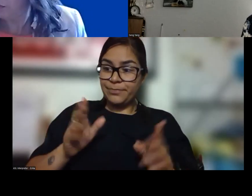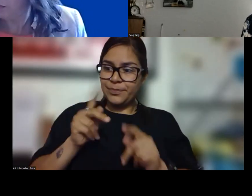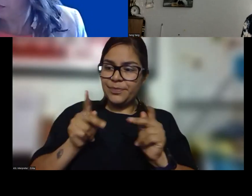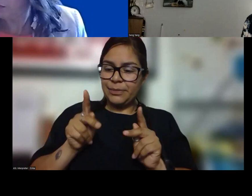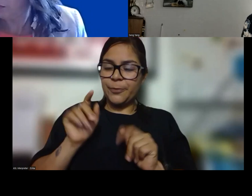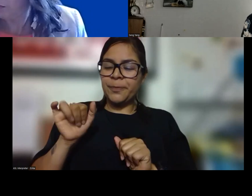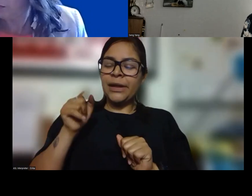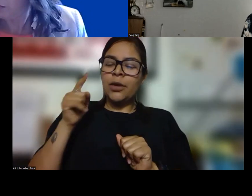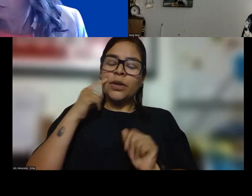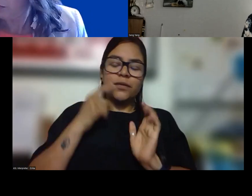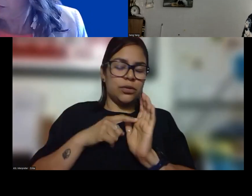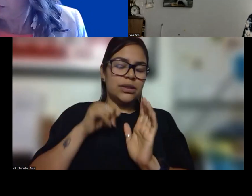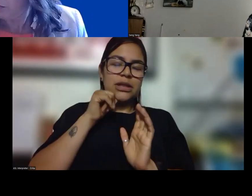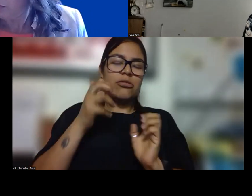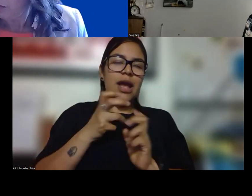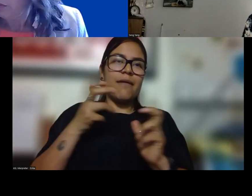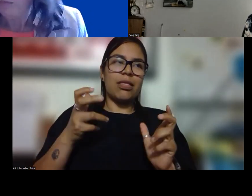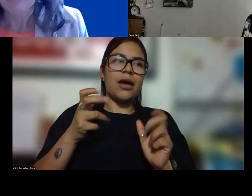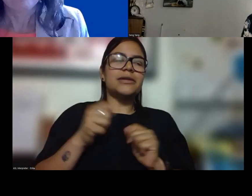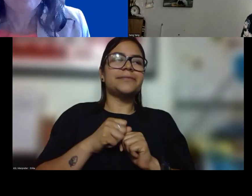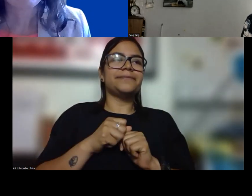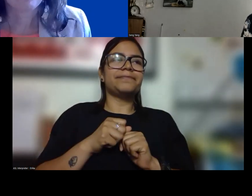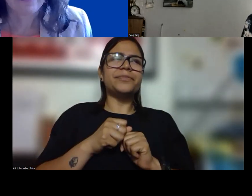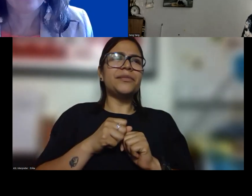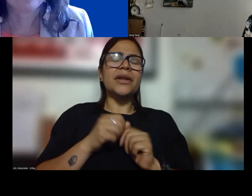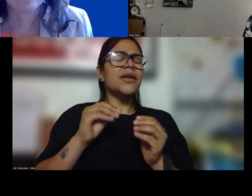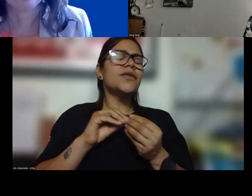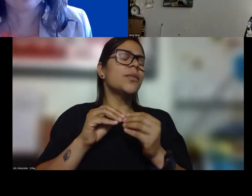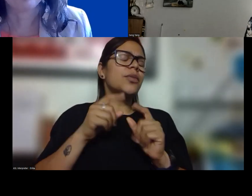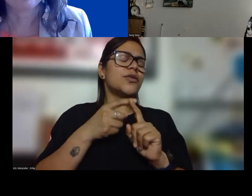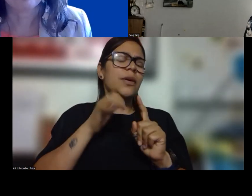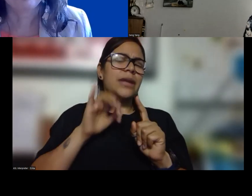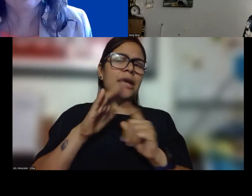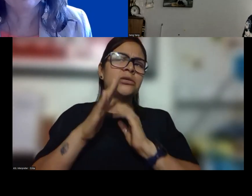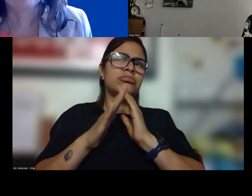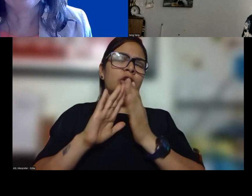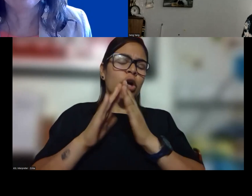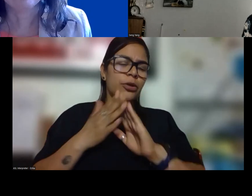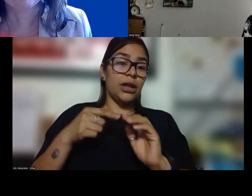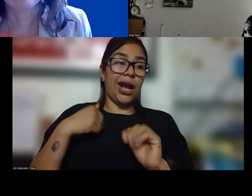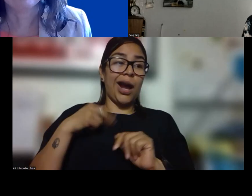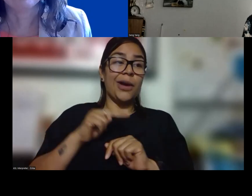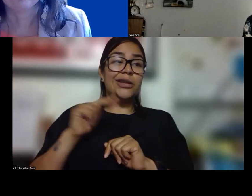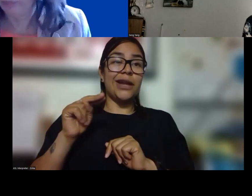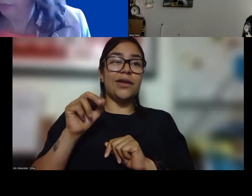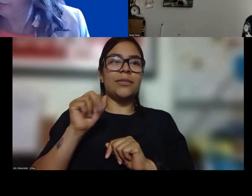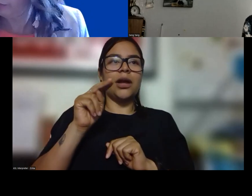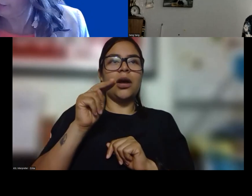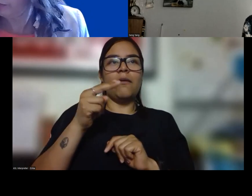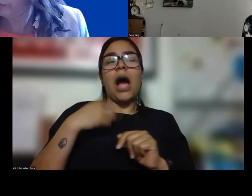of the population of Asians, we're just completely dwarfed. I'm a native Chamorro, a native of